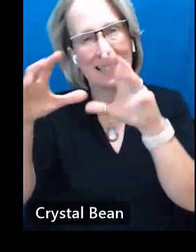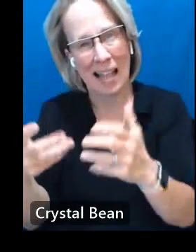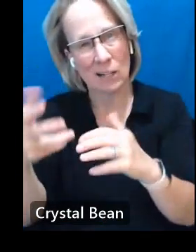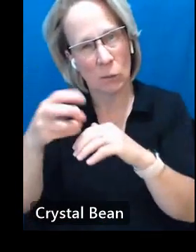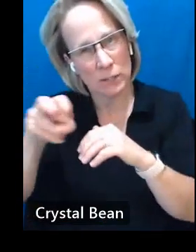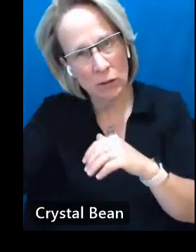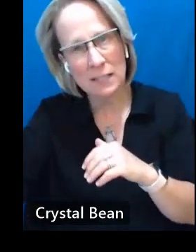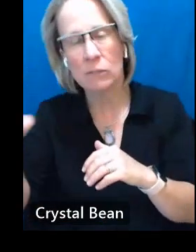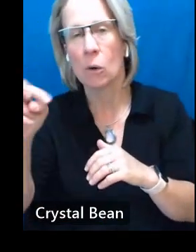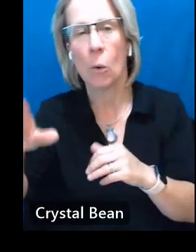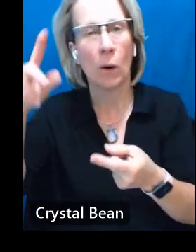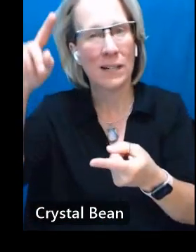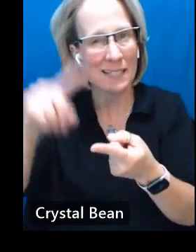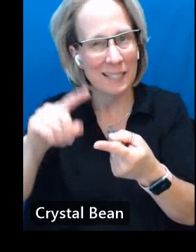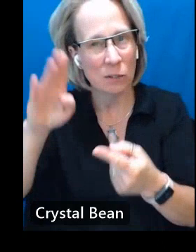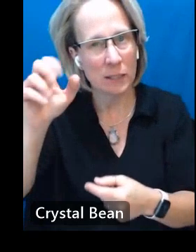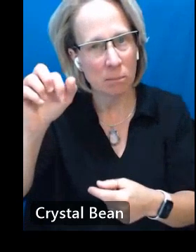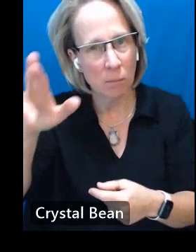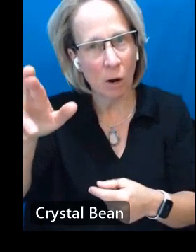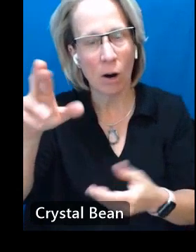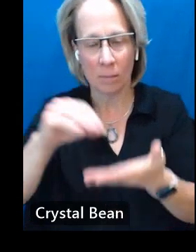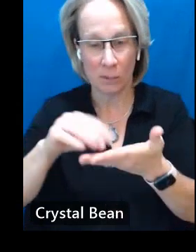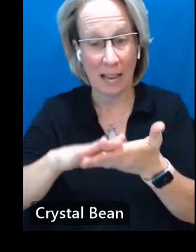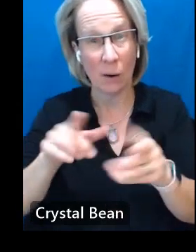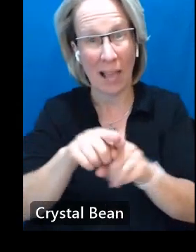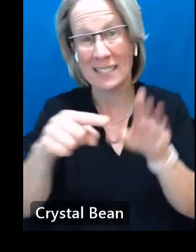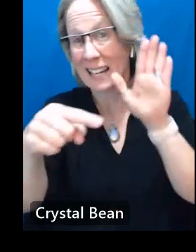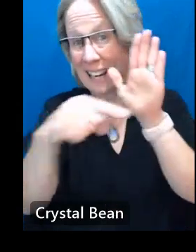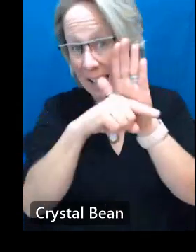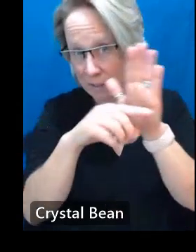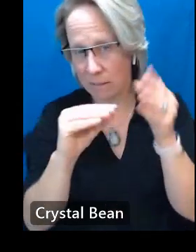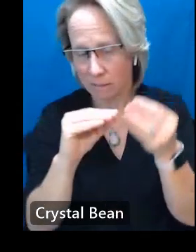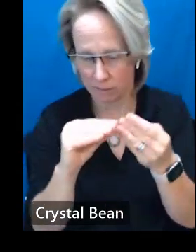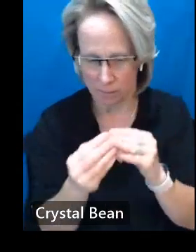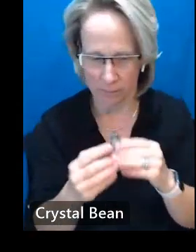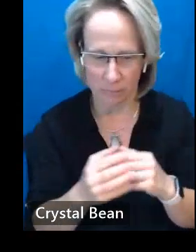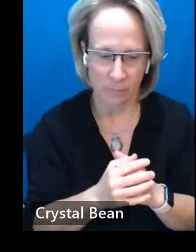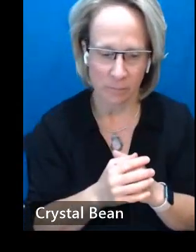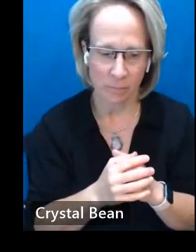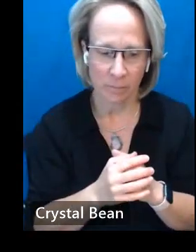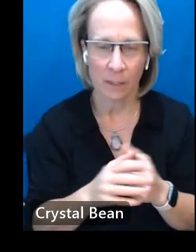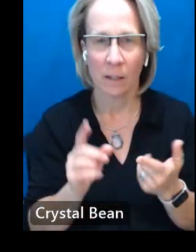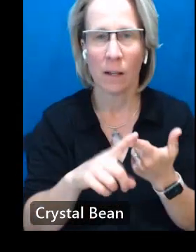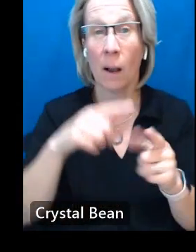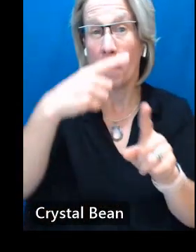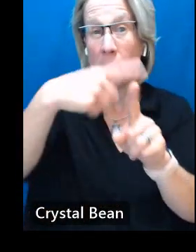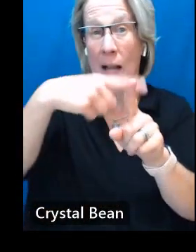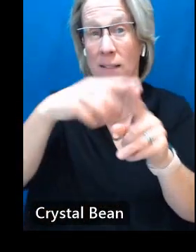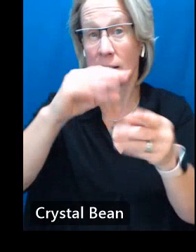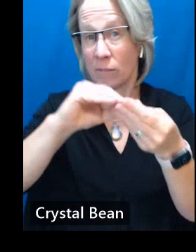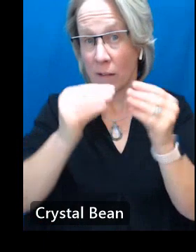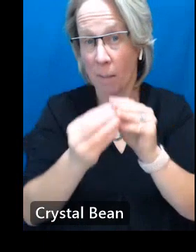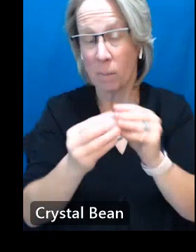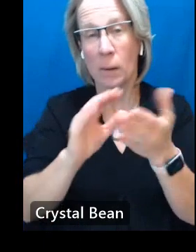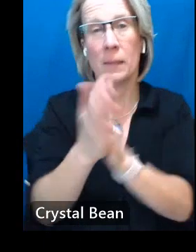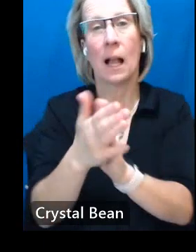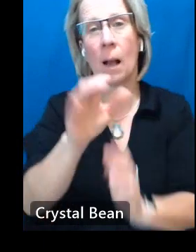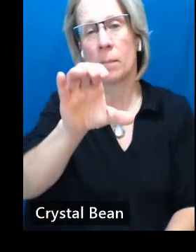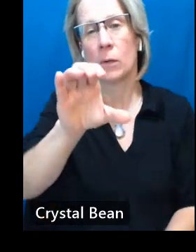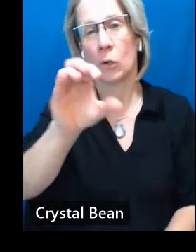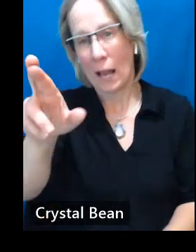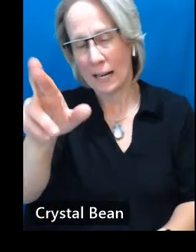bar, enter those as negative numbers. And then positive numbers will show us credits, negative is